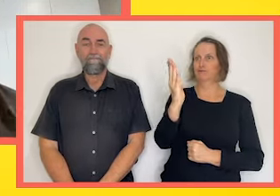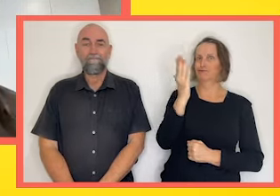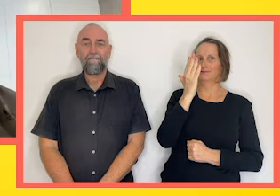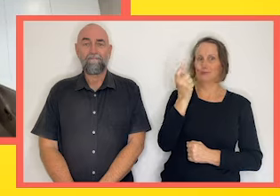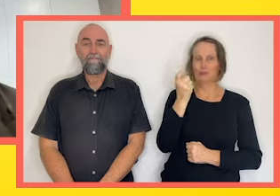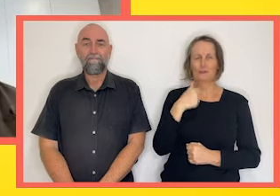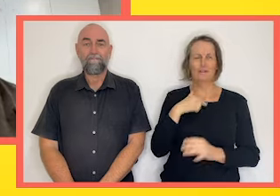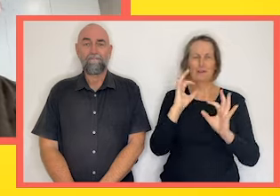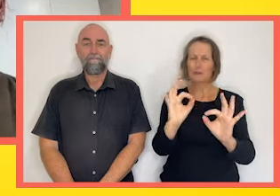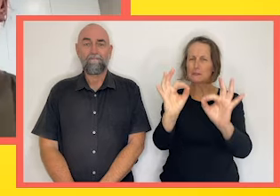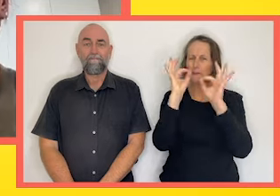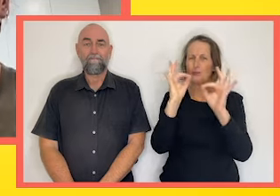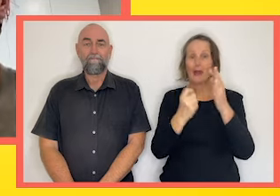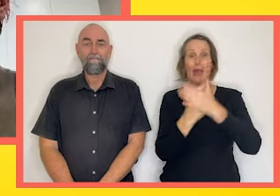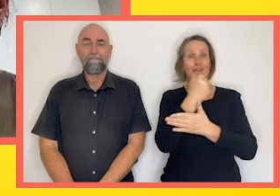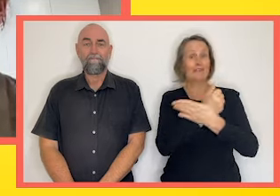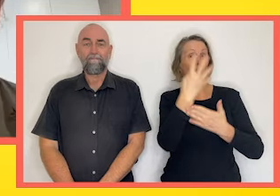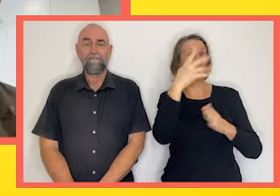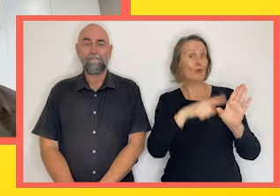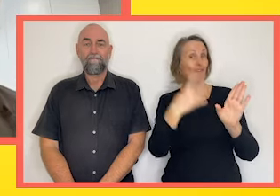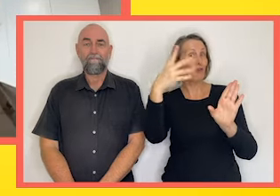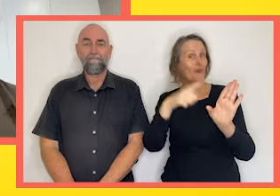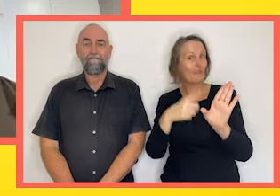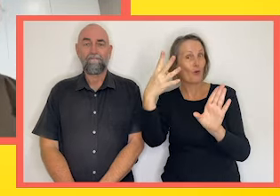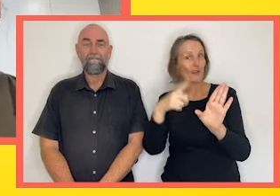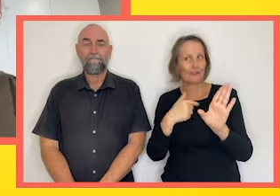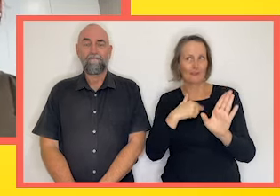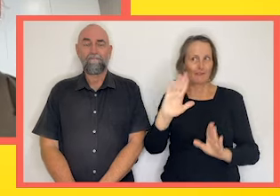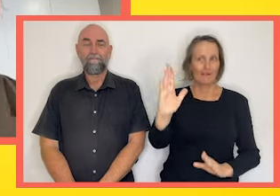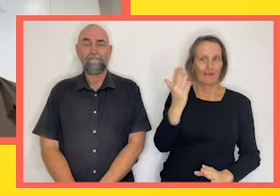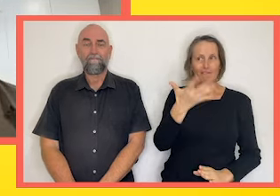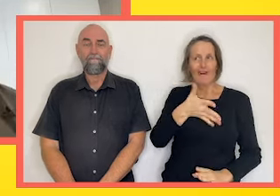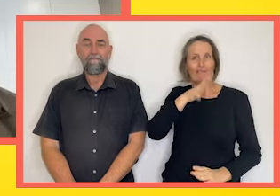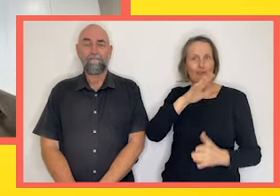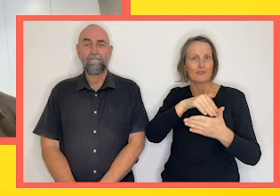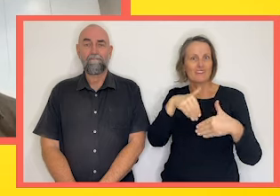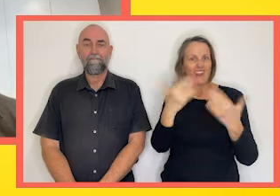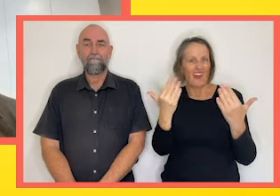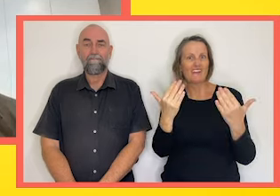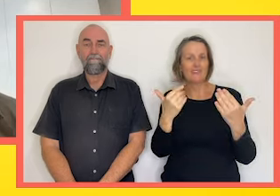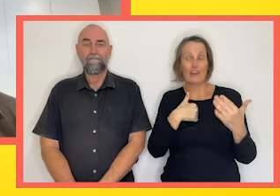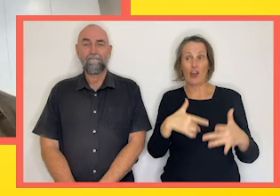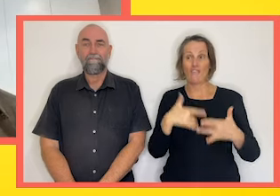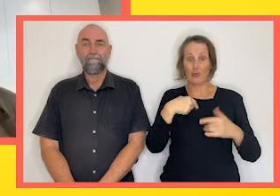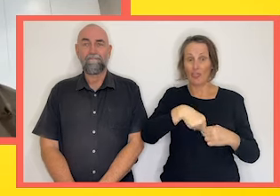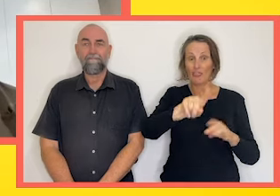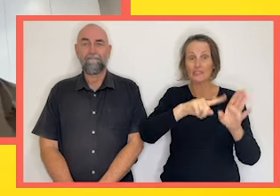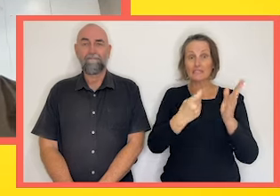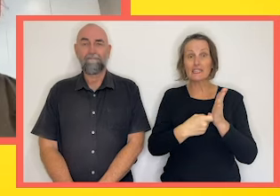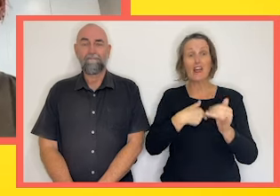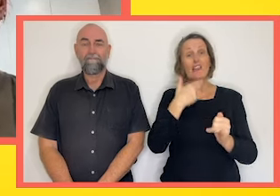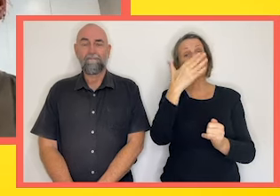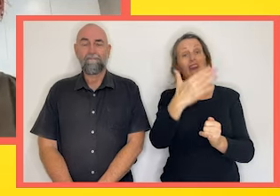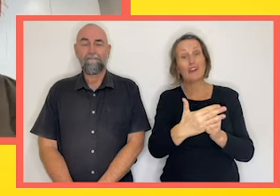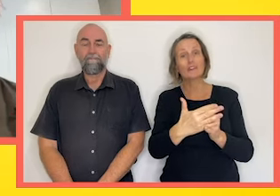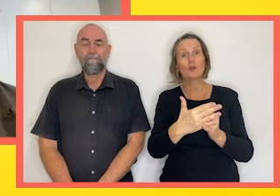those things that's really special. It comes around every 4 years. So I think the reality of it will kick in probably end of the year once, a lot of our TVs